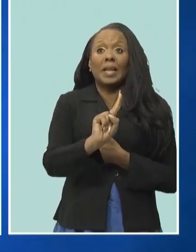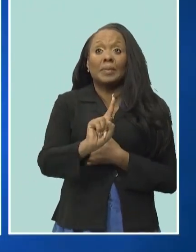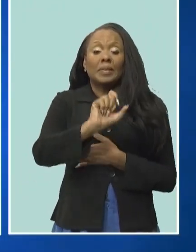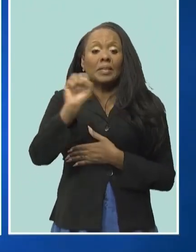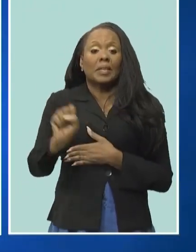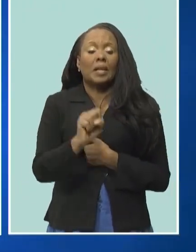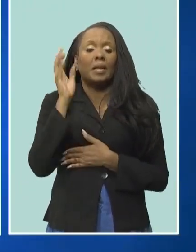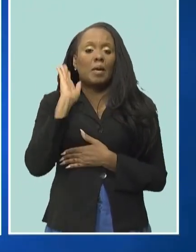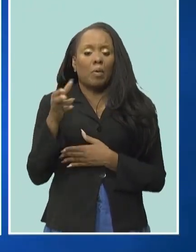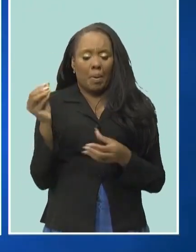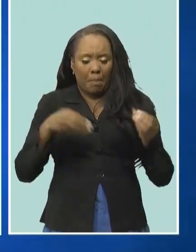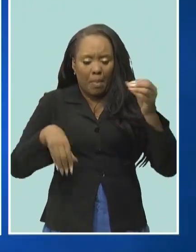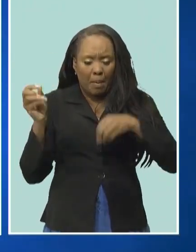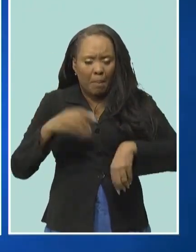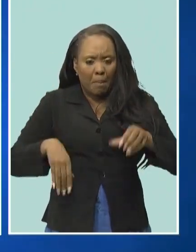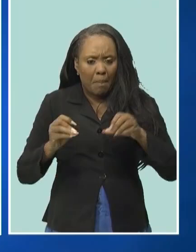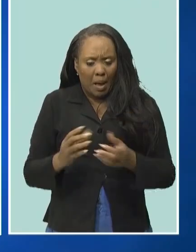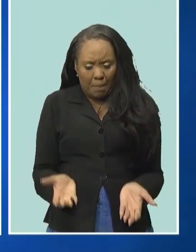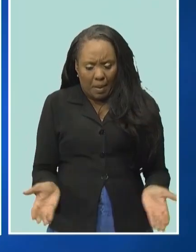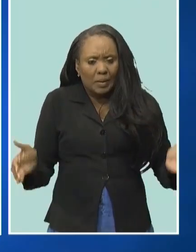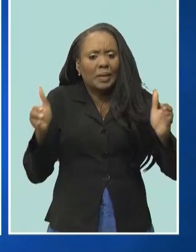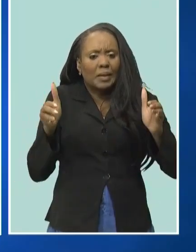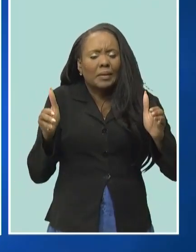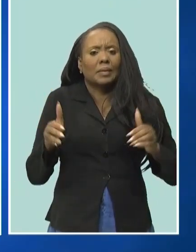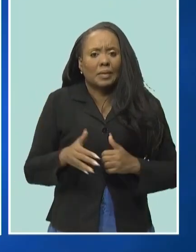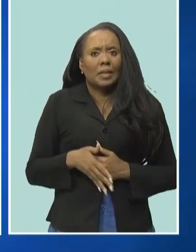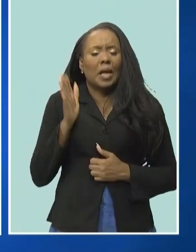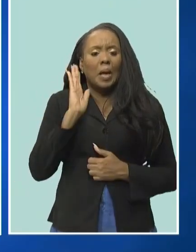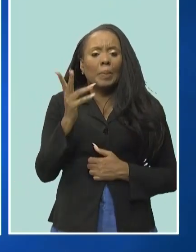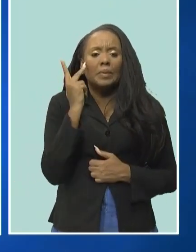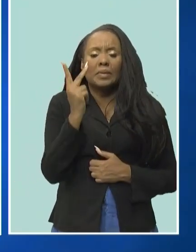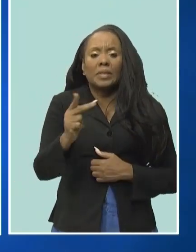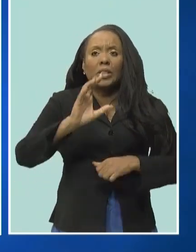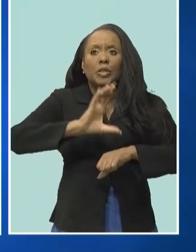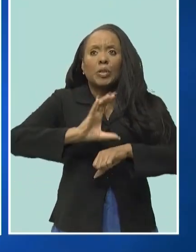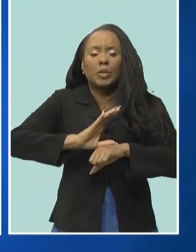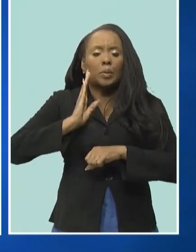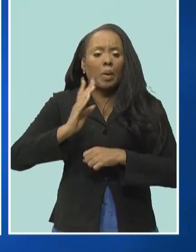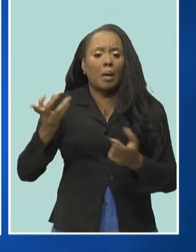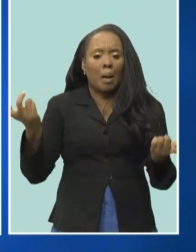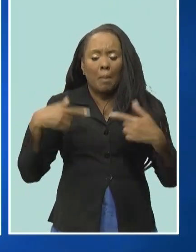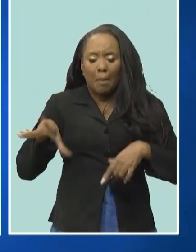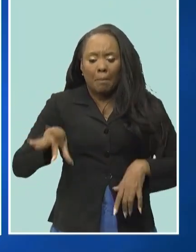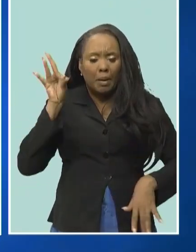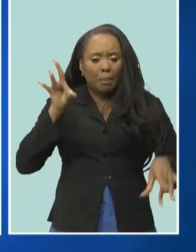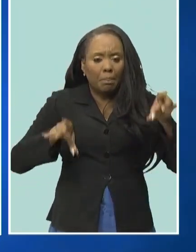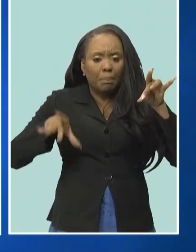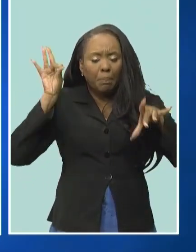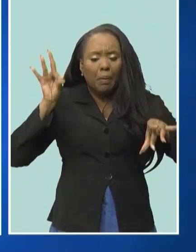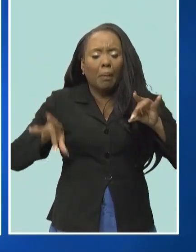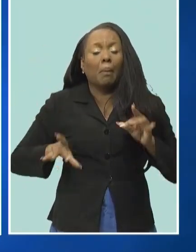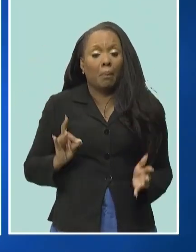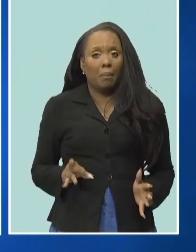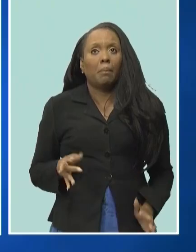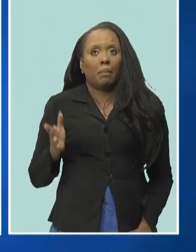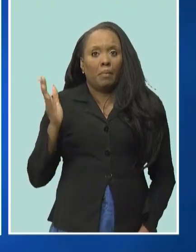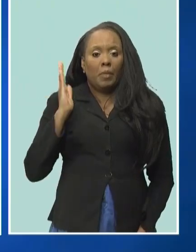doing hampers. You will see the churches coming to collect the hampers for their persons. We will